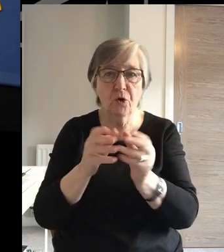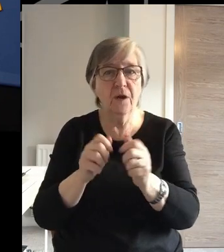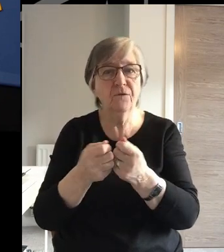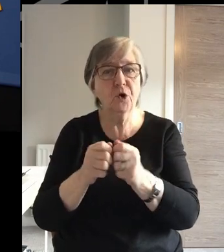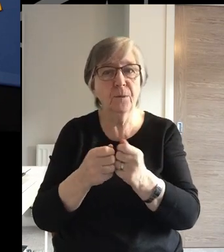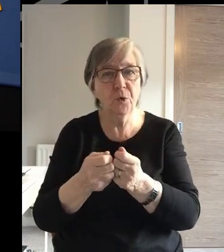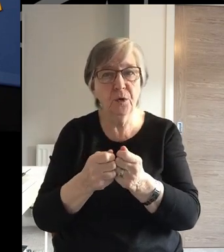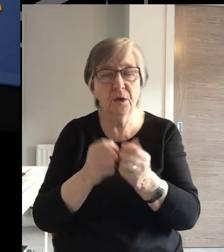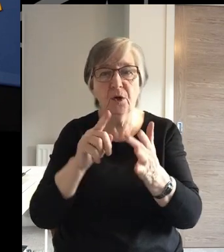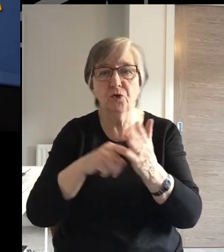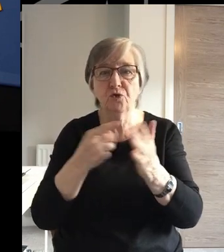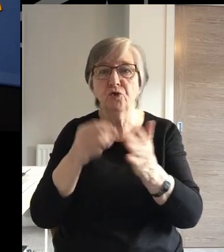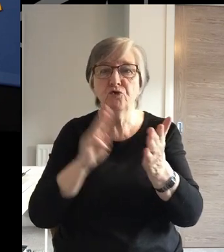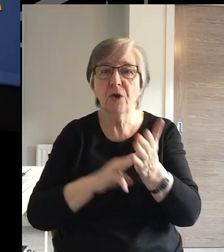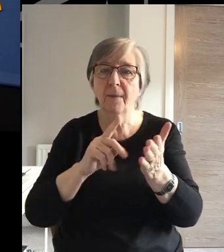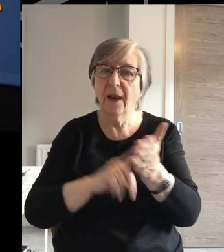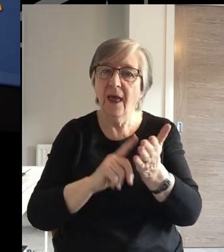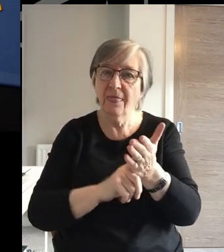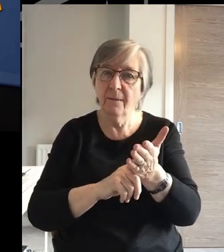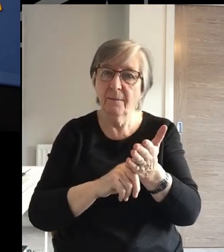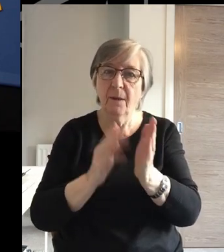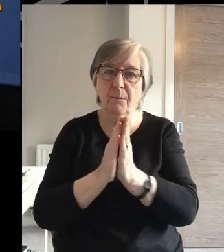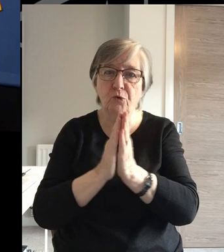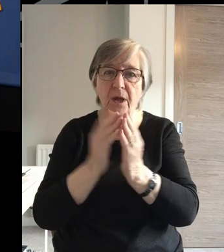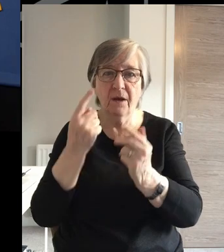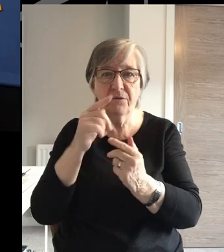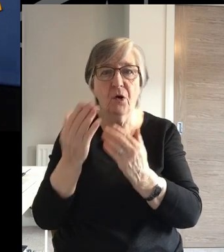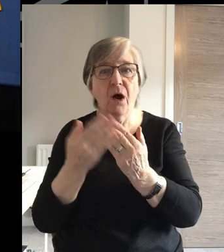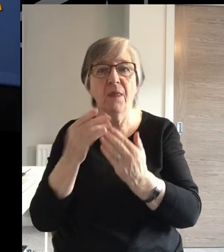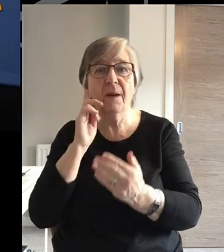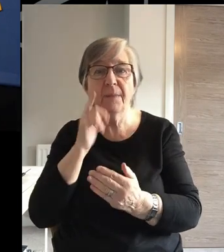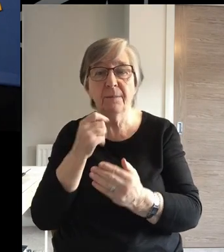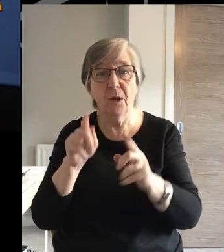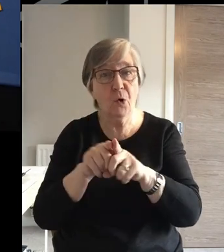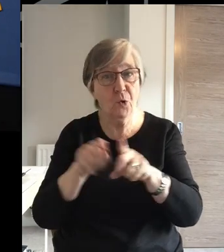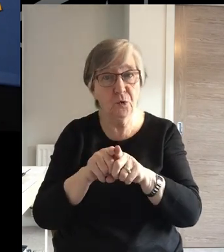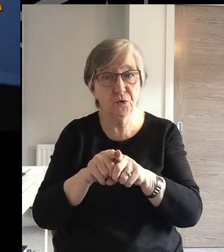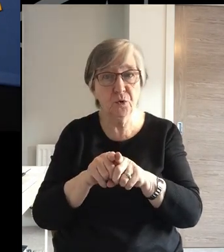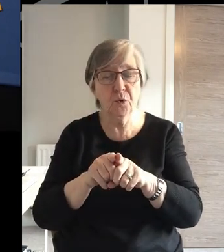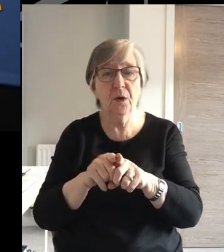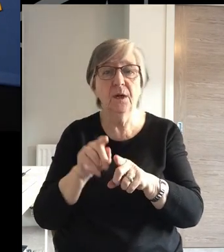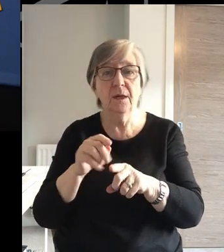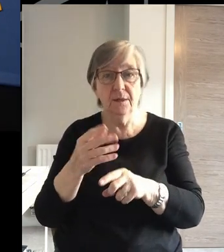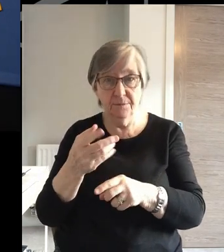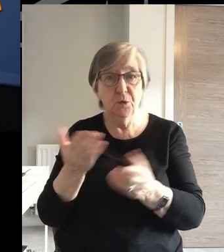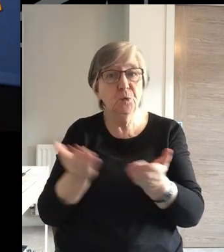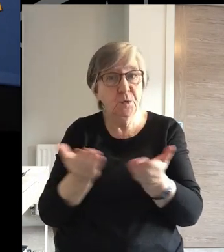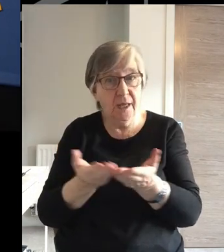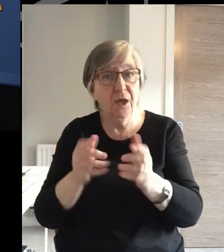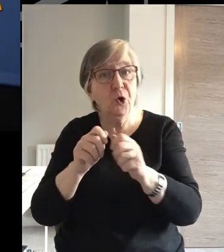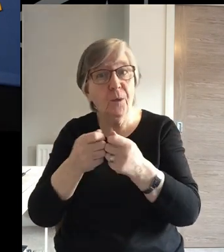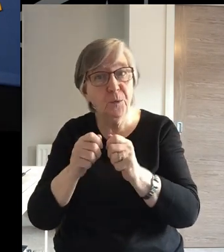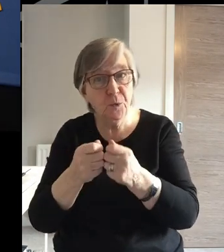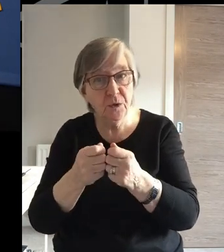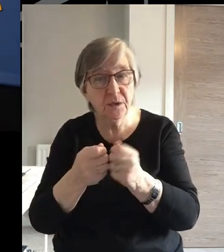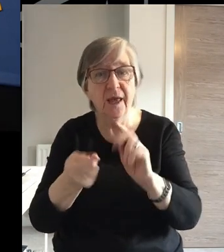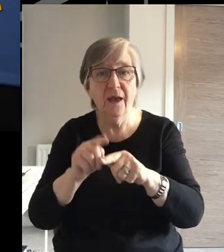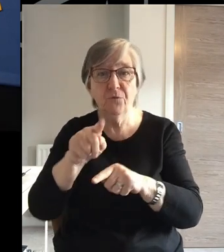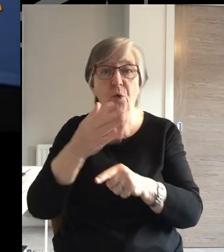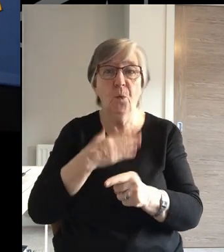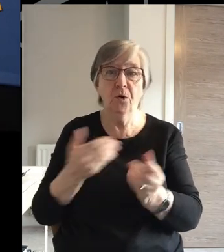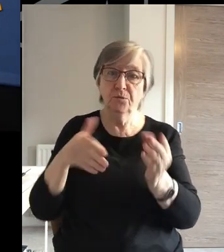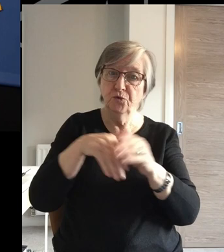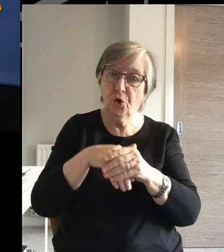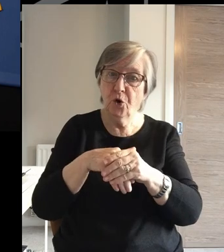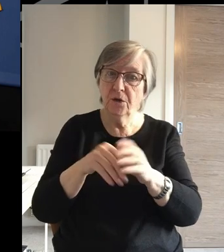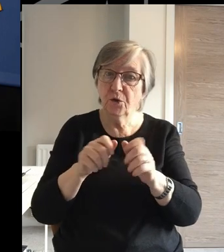and Jim Letham in our prayers for others. Can also say so it is communion, and if you want to join us for the